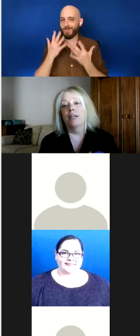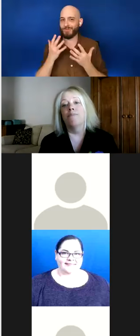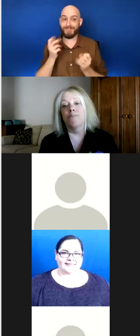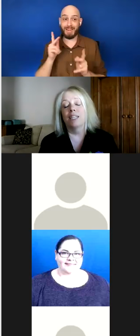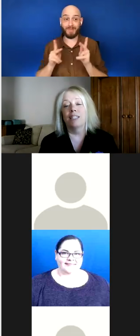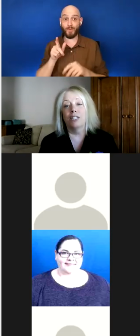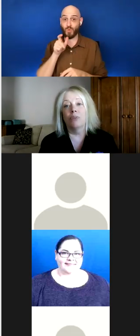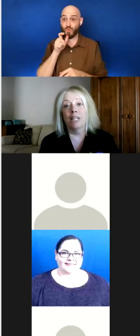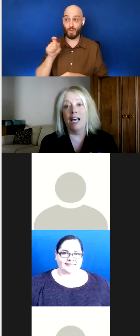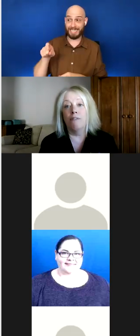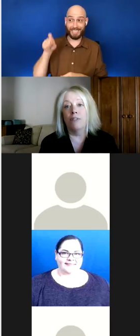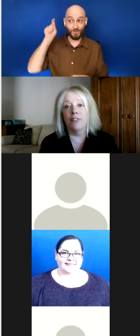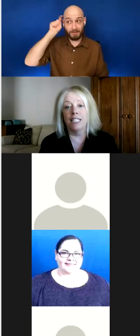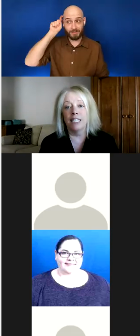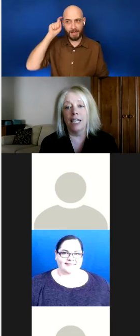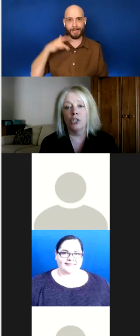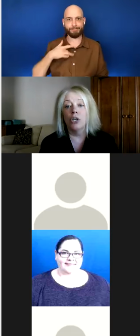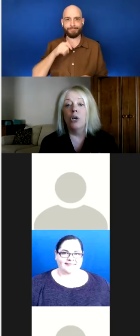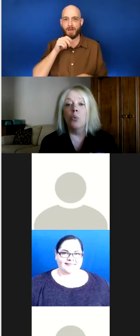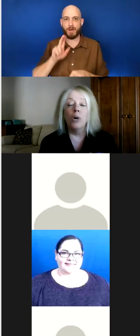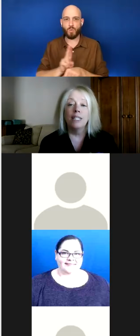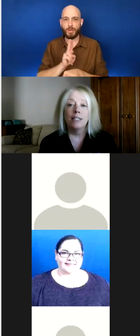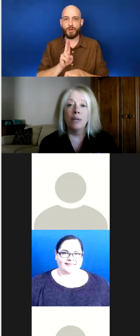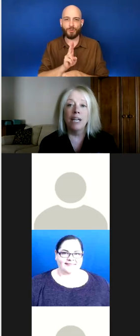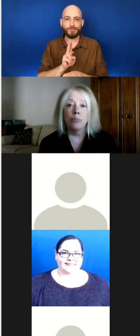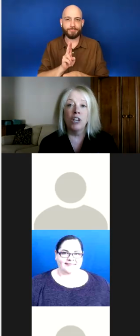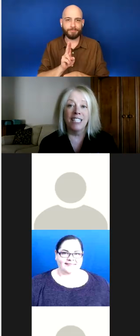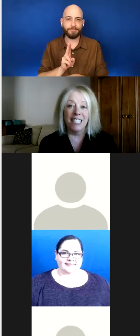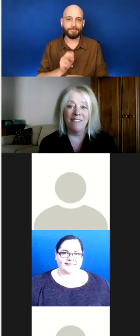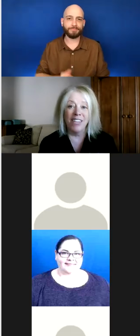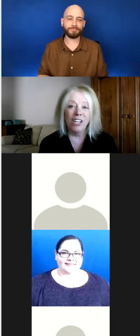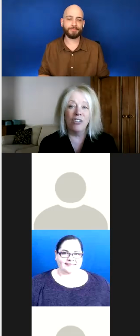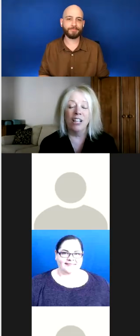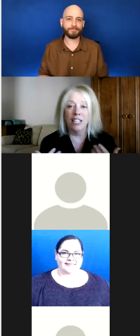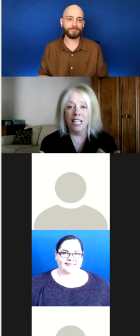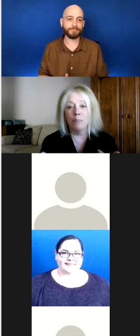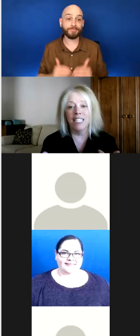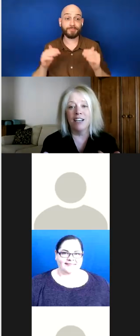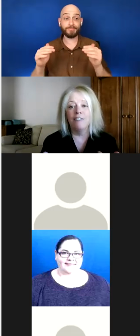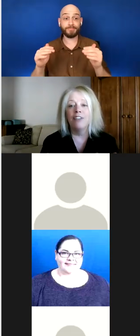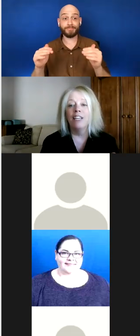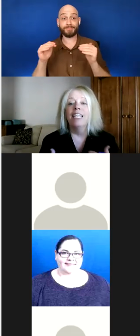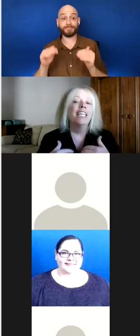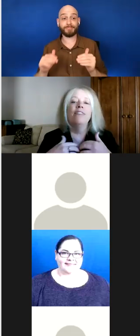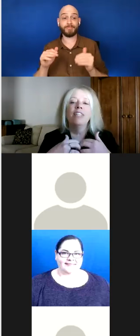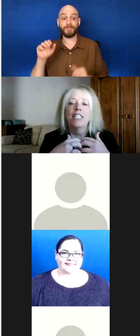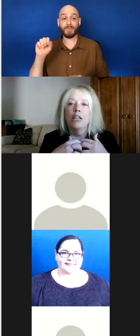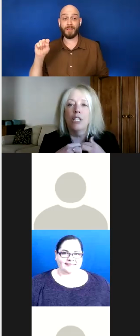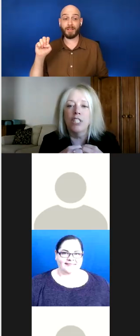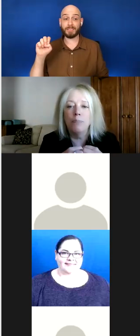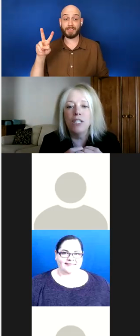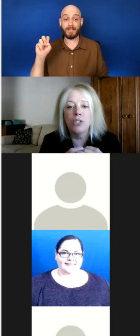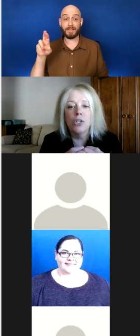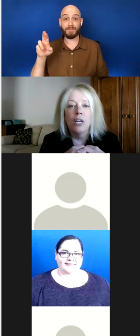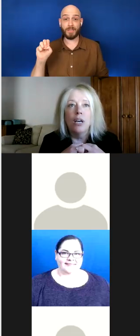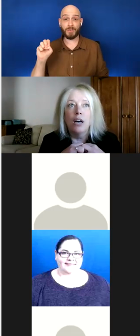but it's really helpful at this stage. Once someone has more of a severe hearing loss, like myself, even the sounds